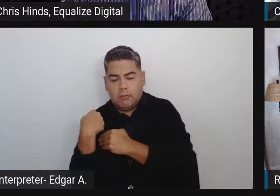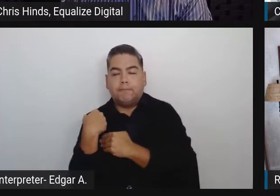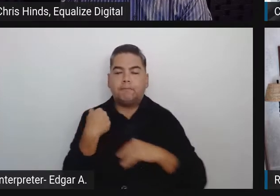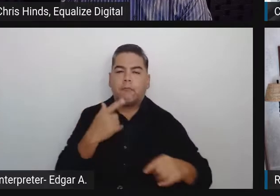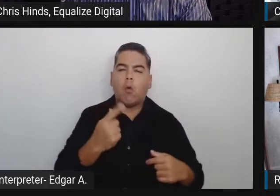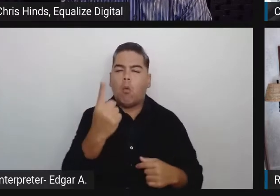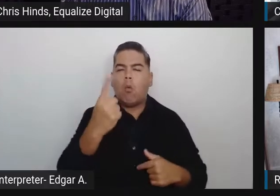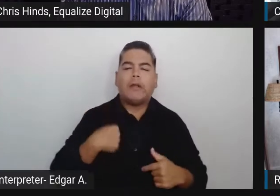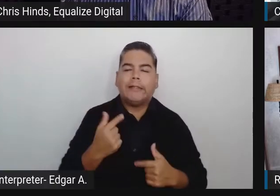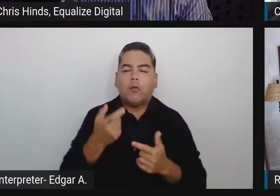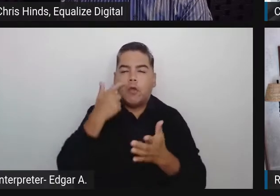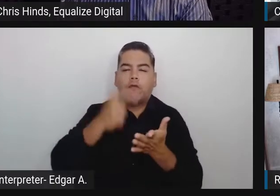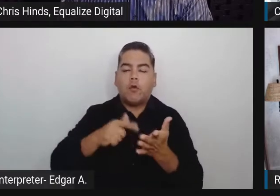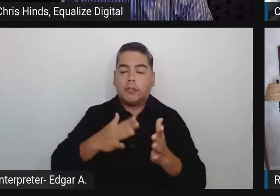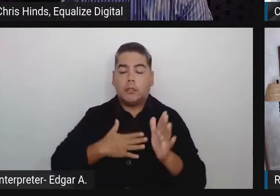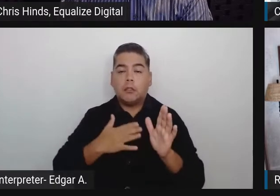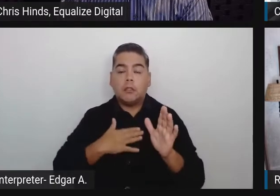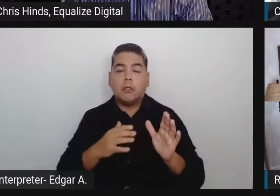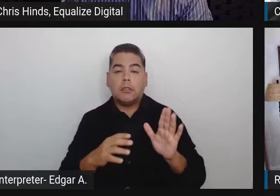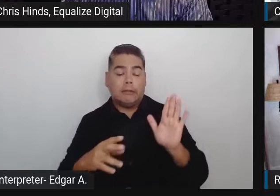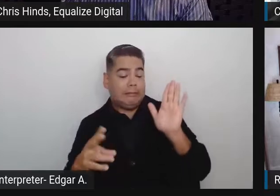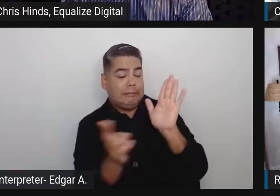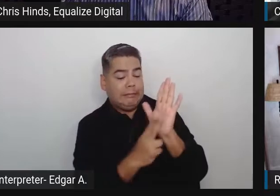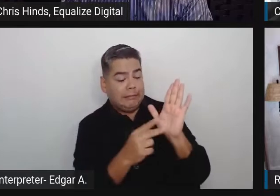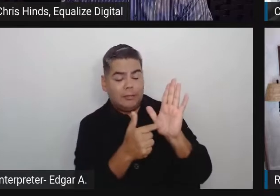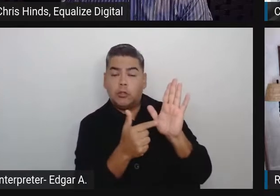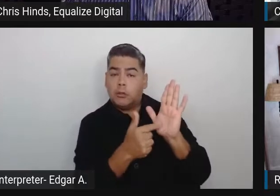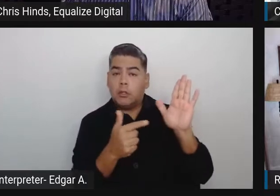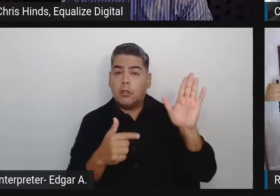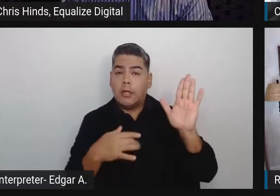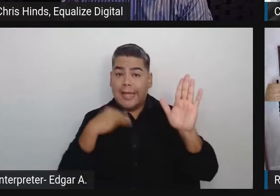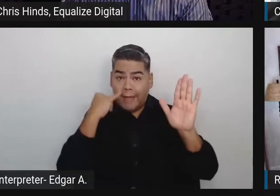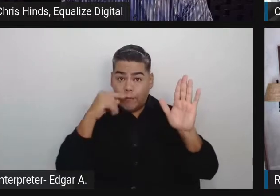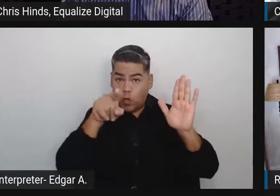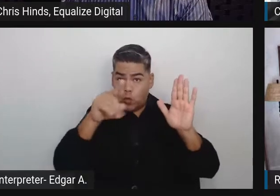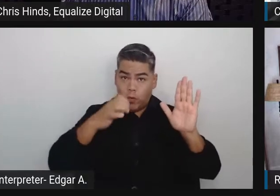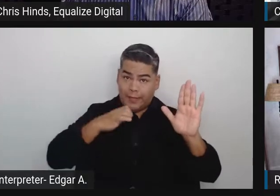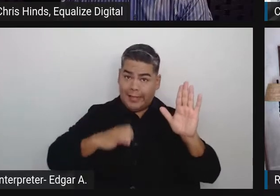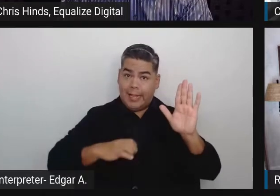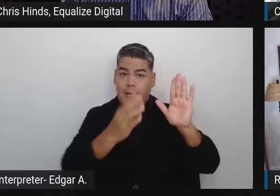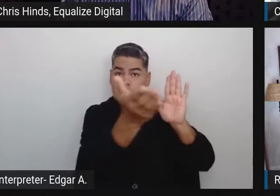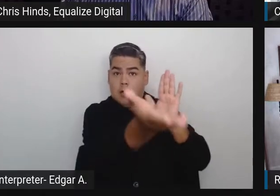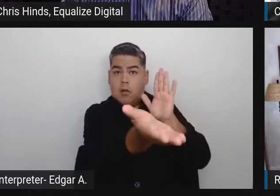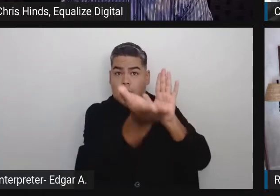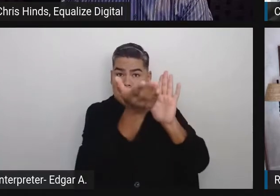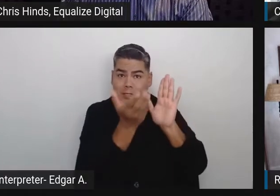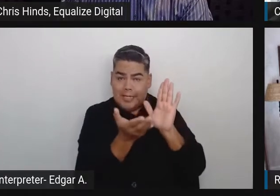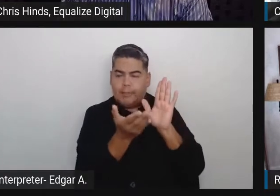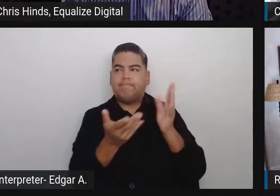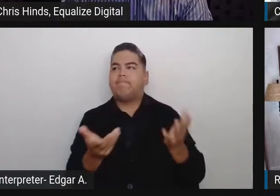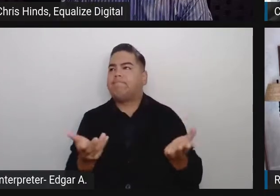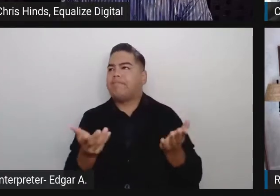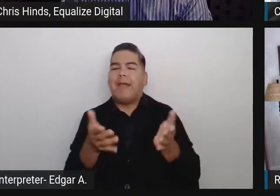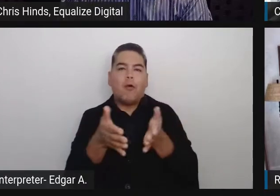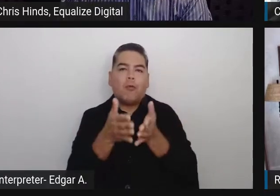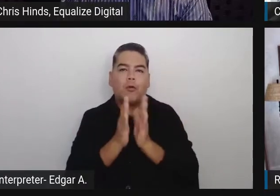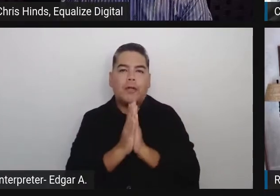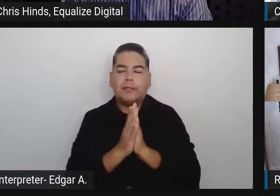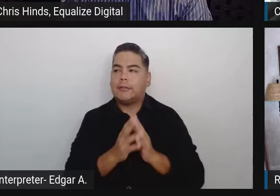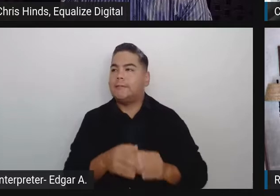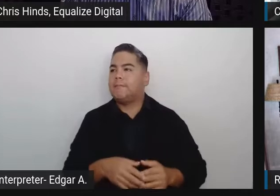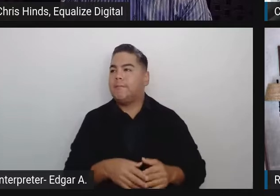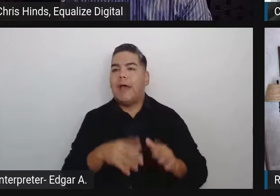say, if you, the client, present to us a request or a